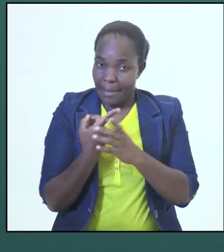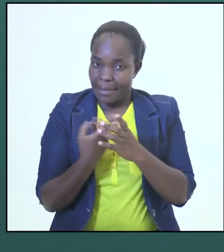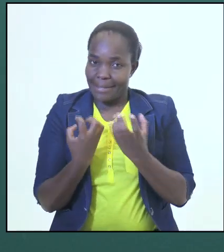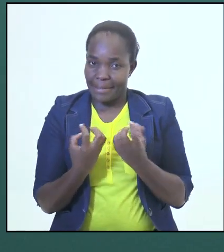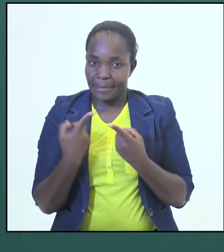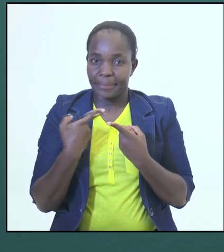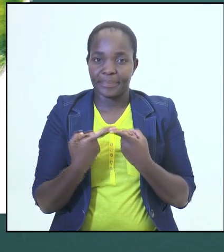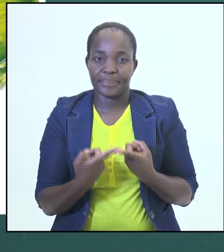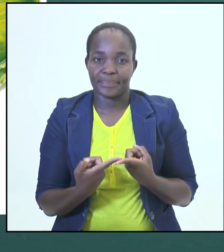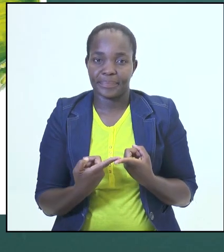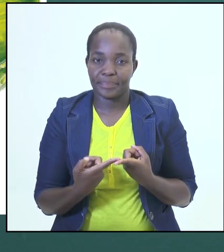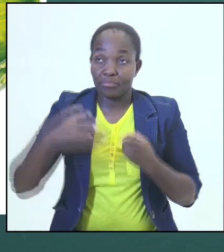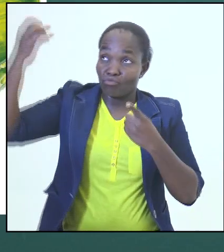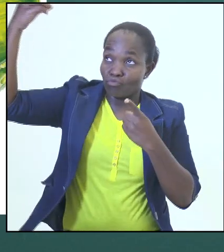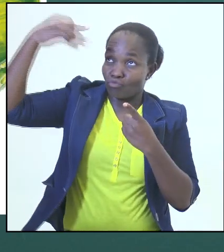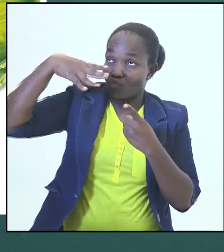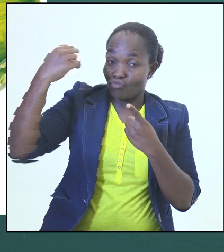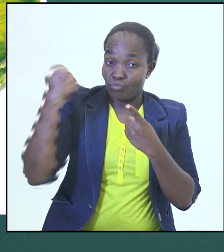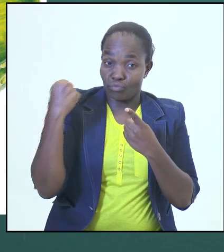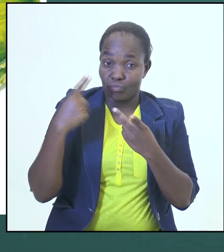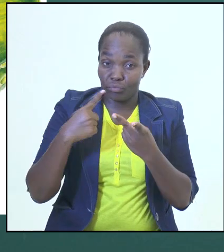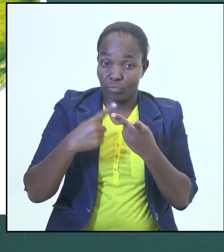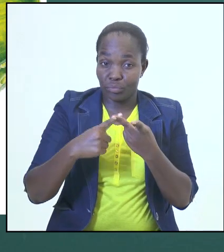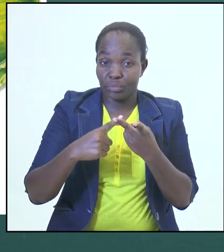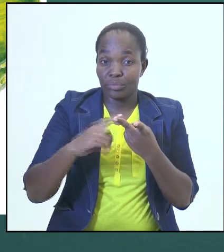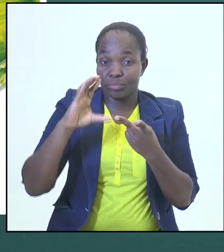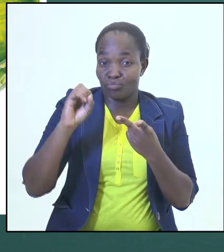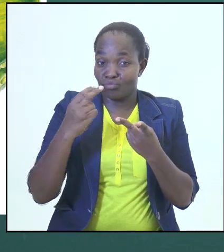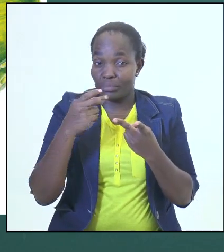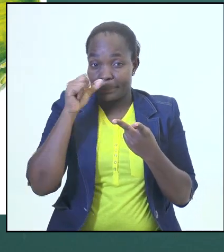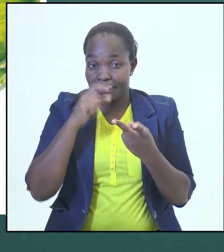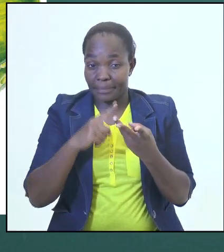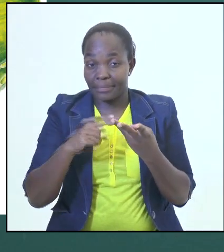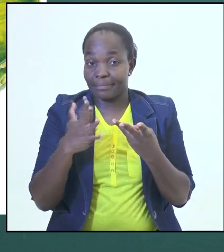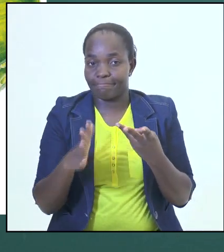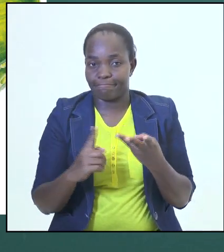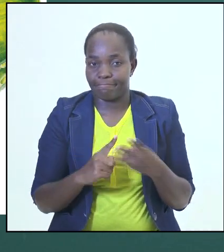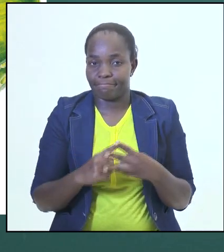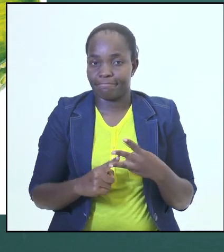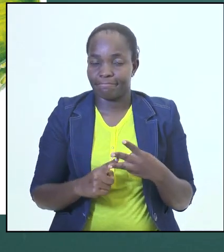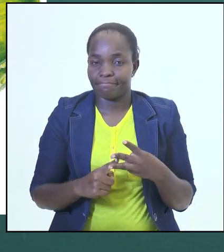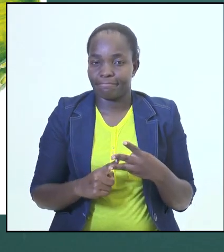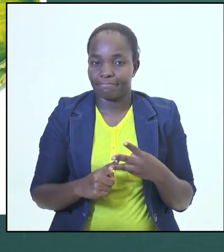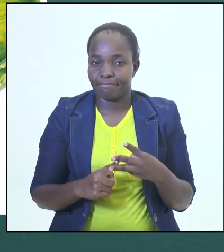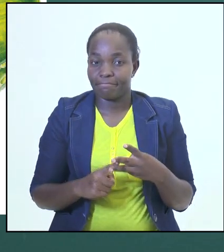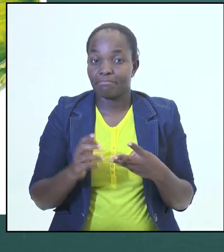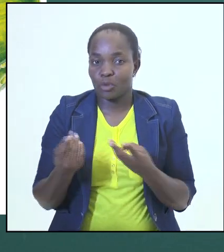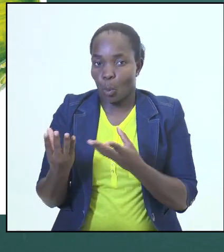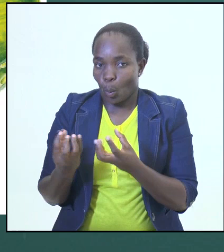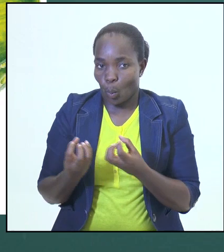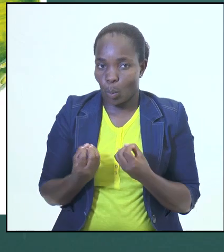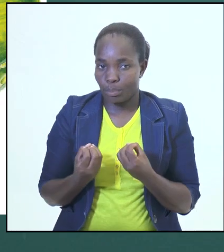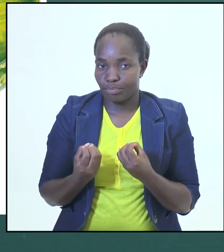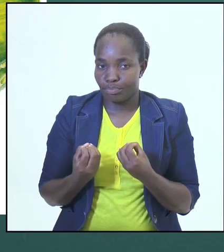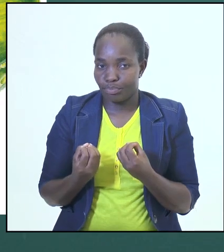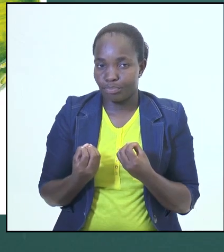following: light energy, carbon dioxide gas, and water. It also absorbs minerals